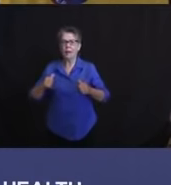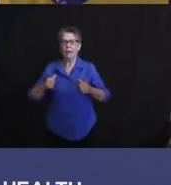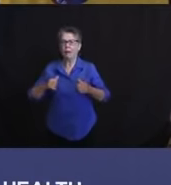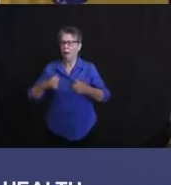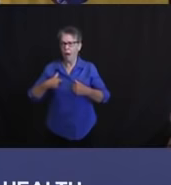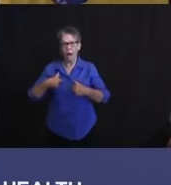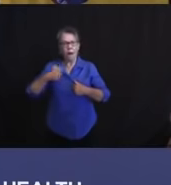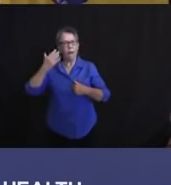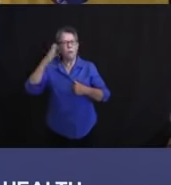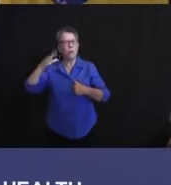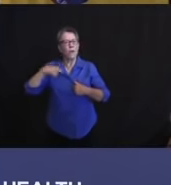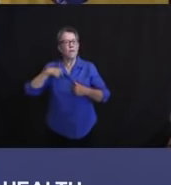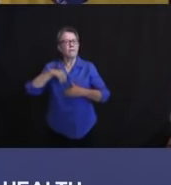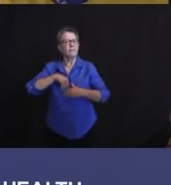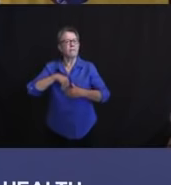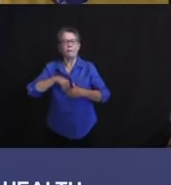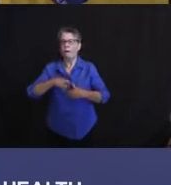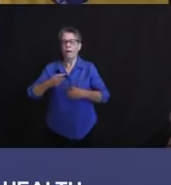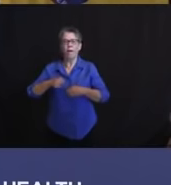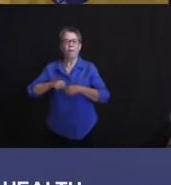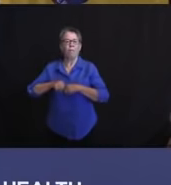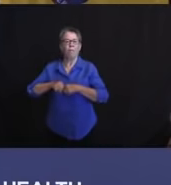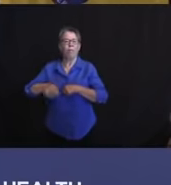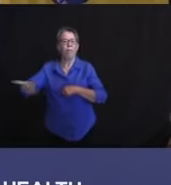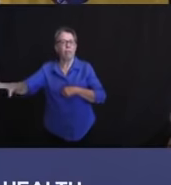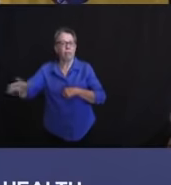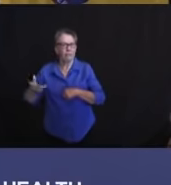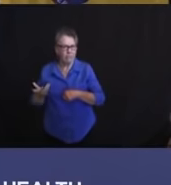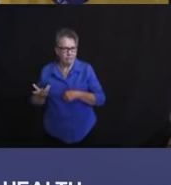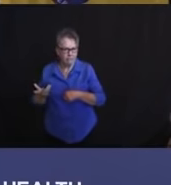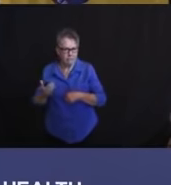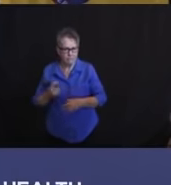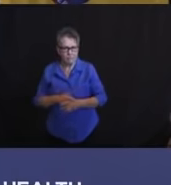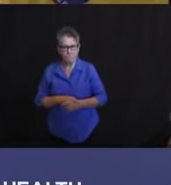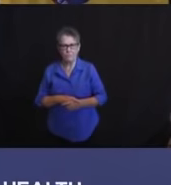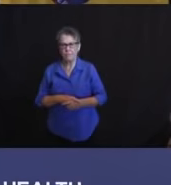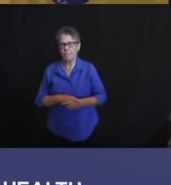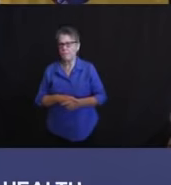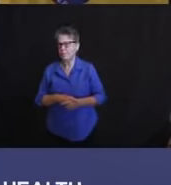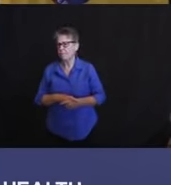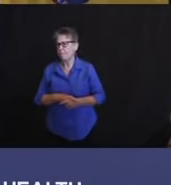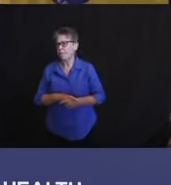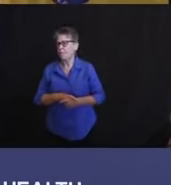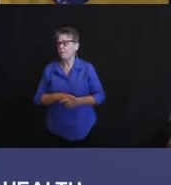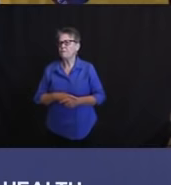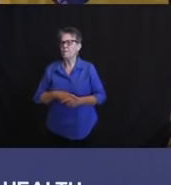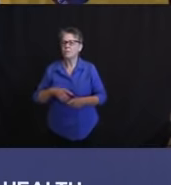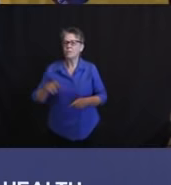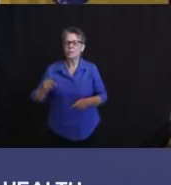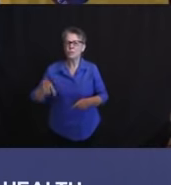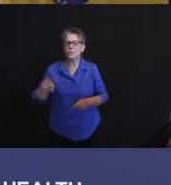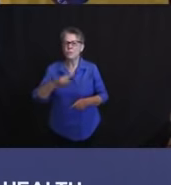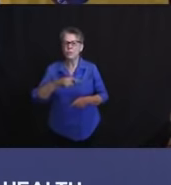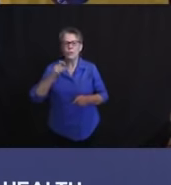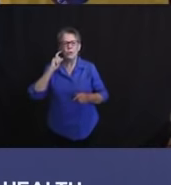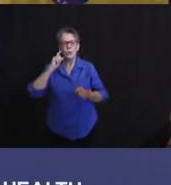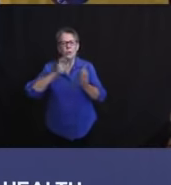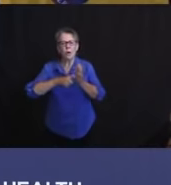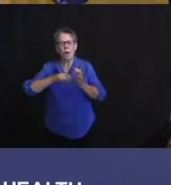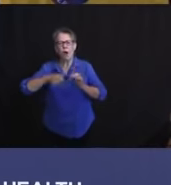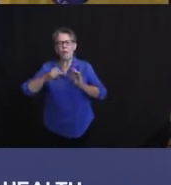hard from day one. Mm-hmm. But if you look at other states right now, you're also seeing an alarming increase in hospitalizations of young people.